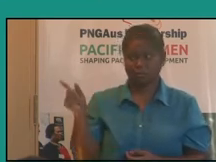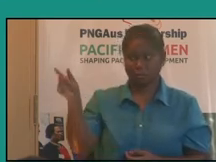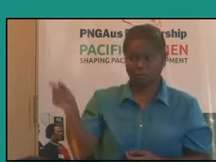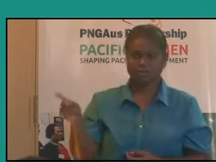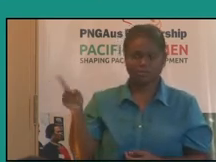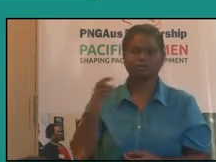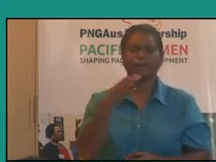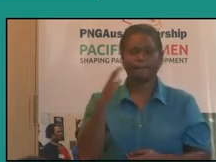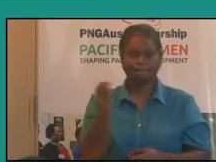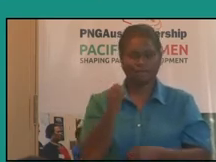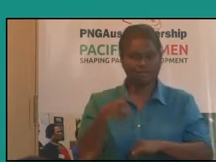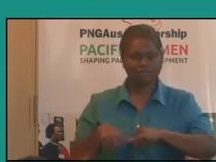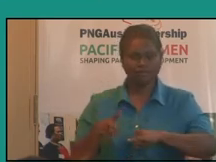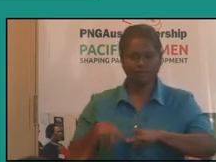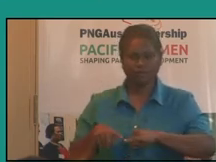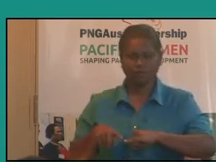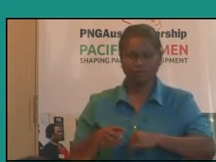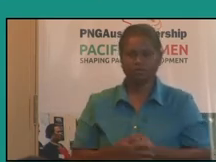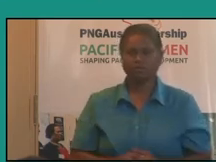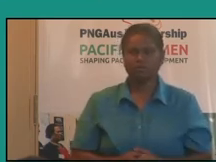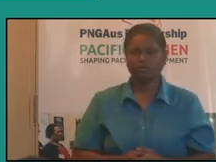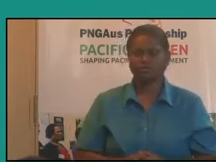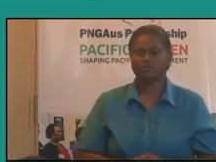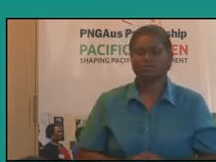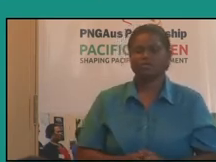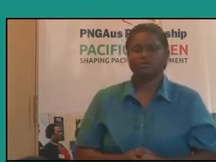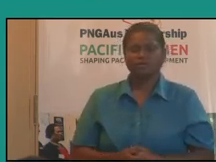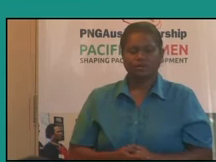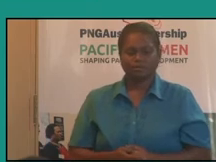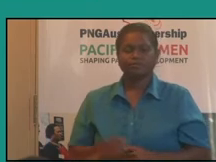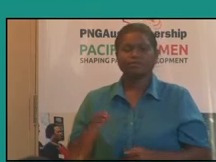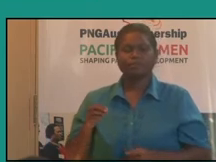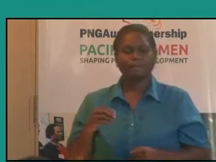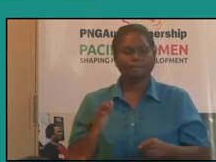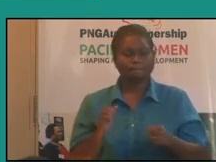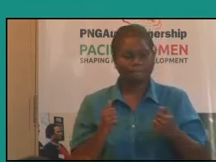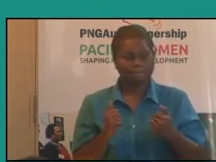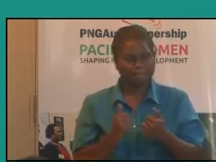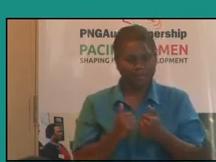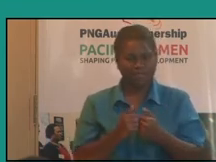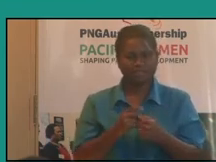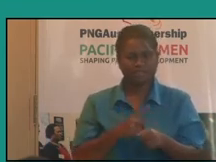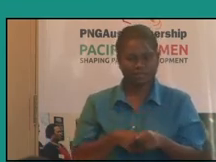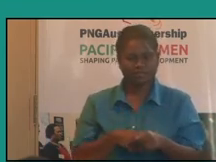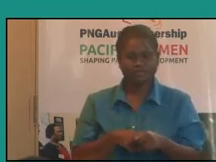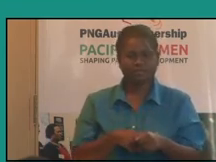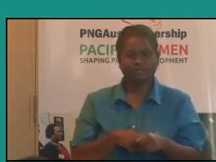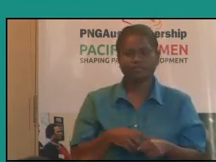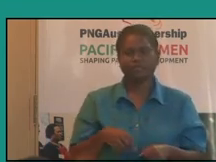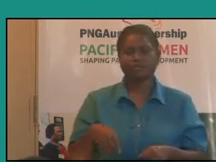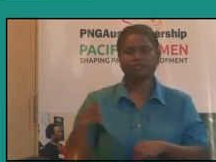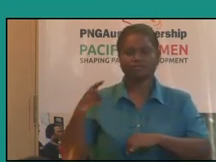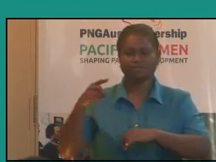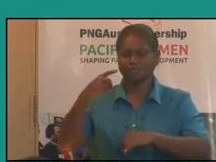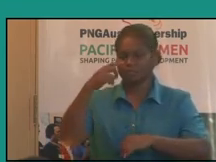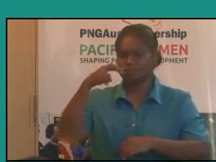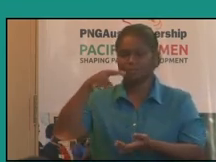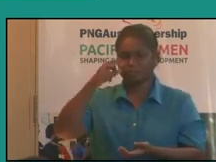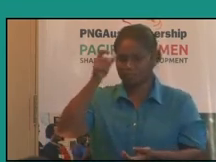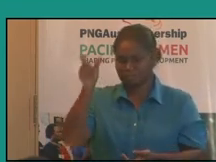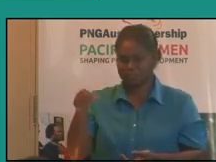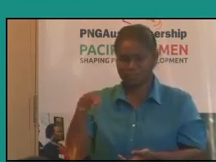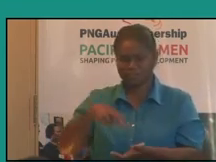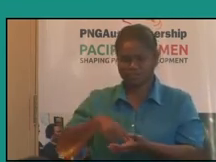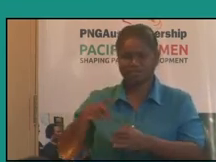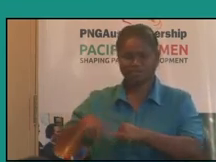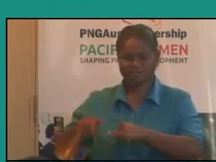And a lot of the times the messaging goes down to the committee members. So if you're in a society where the committee member is in a village,